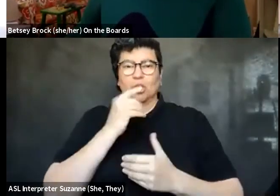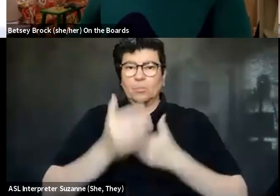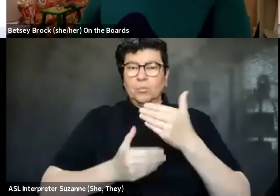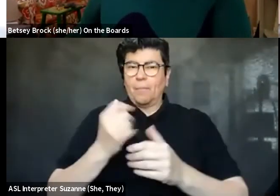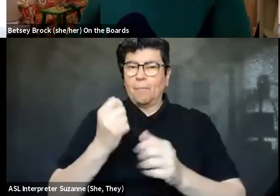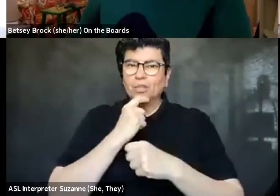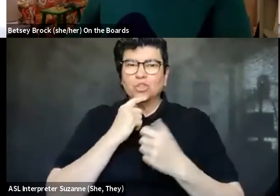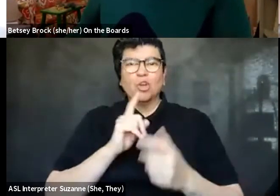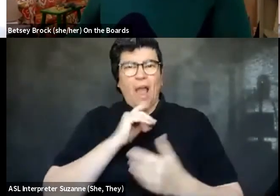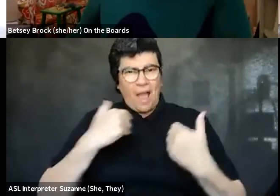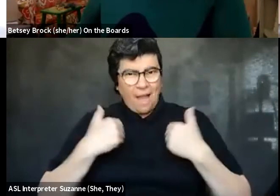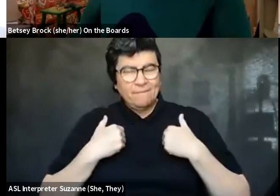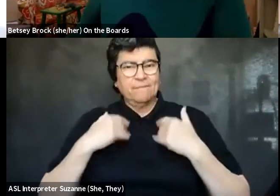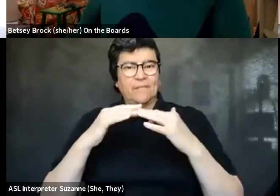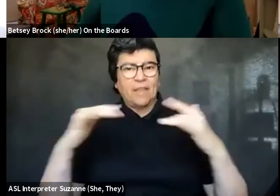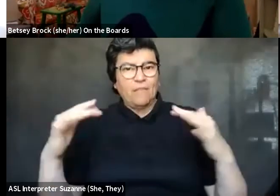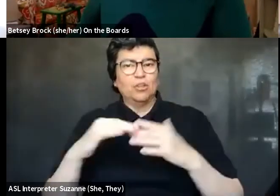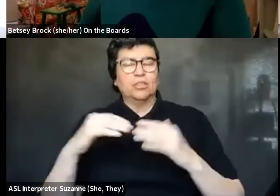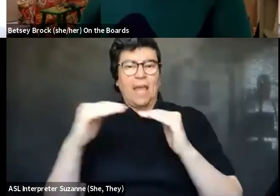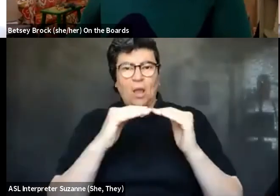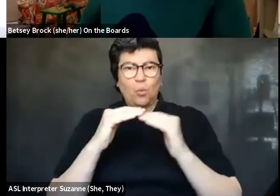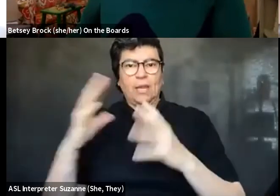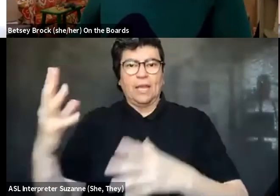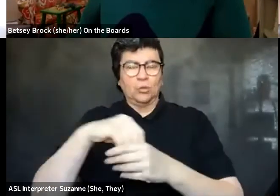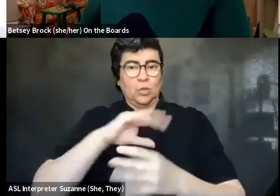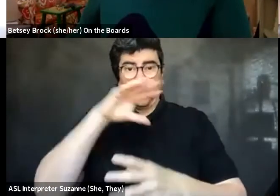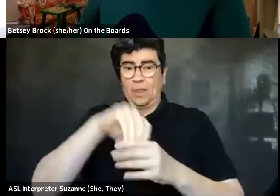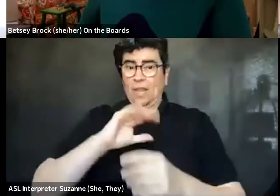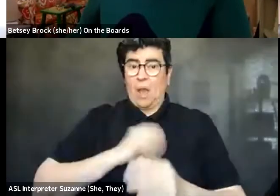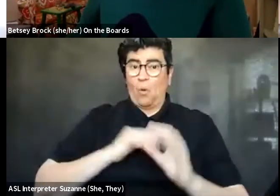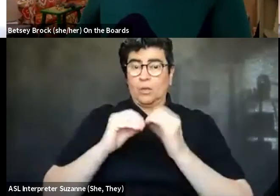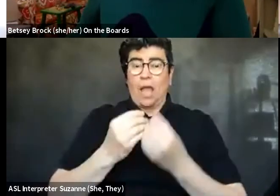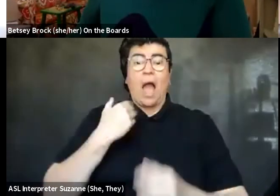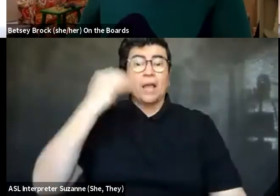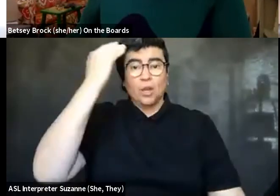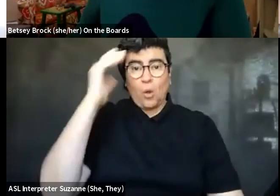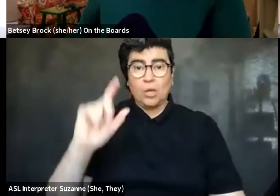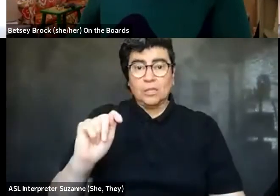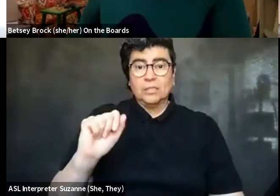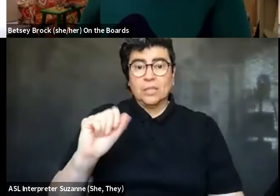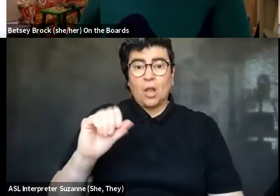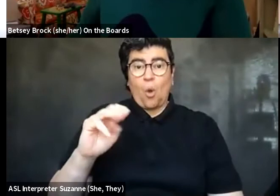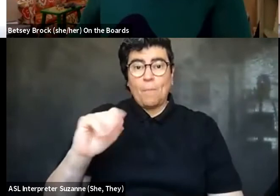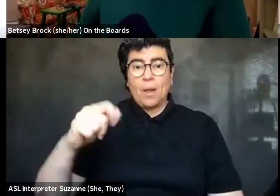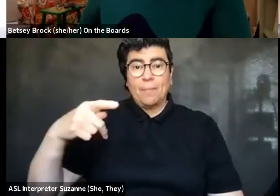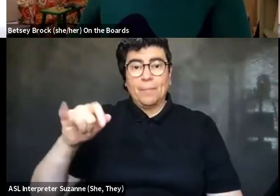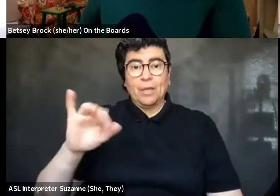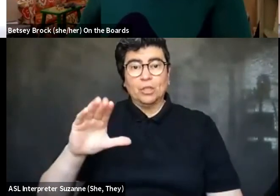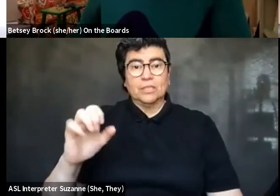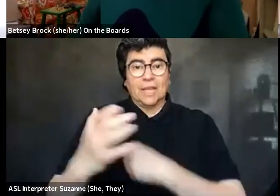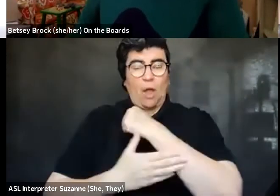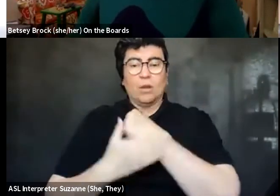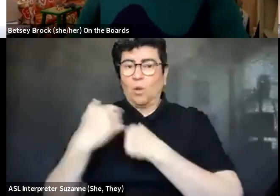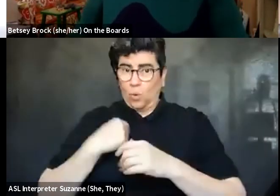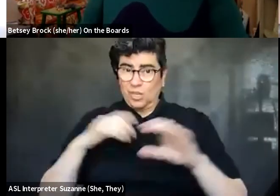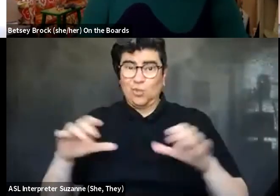diversity and equity and inclusion within our organizations. I know in Tacoma, Pierce County, we're doing that a lot in all